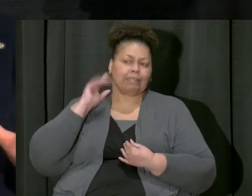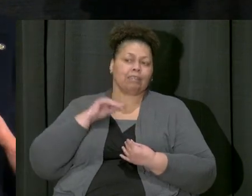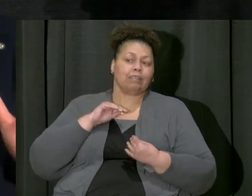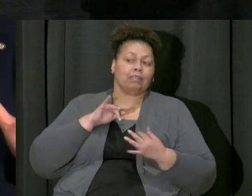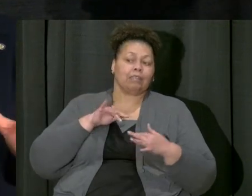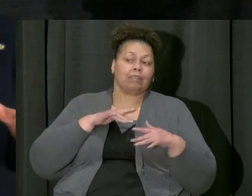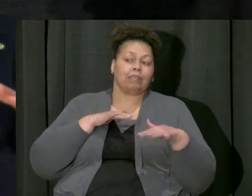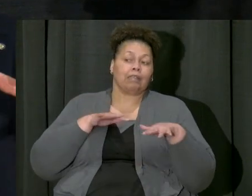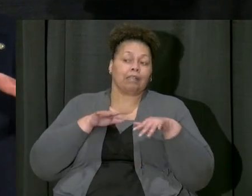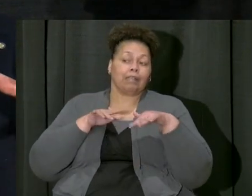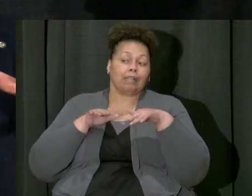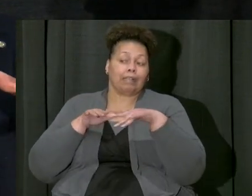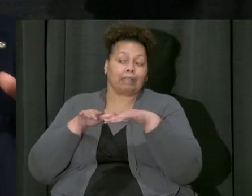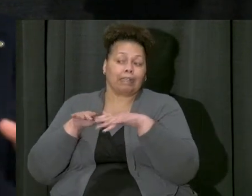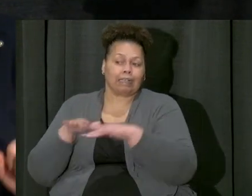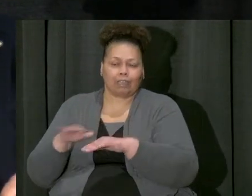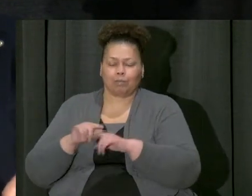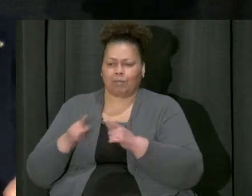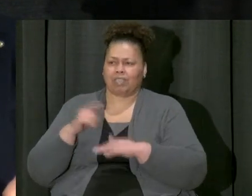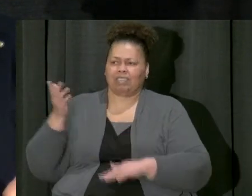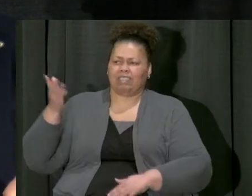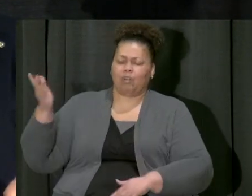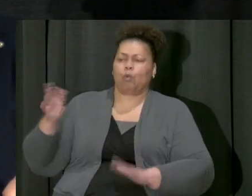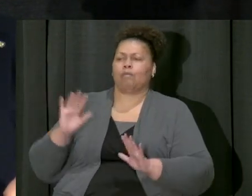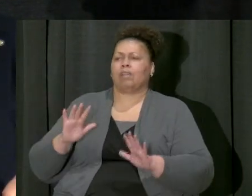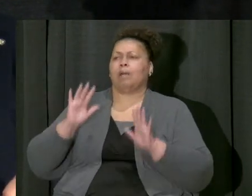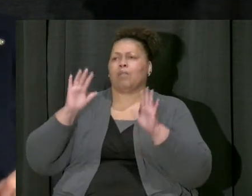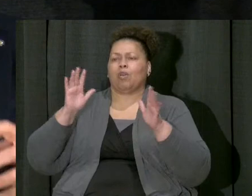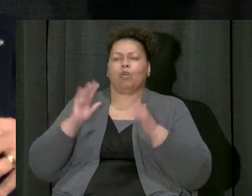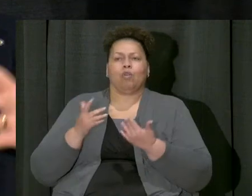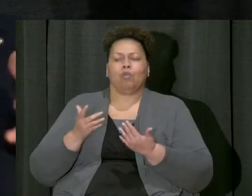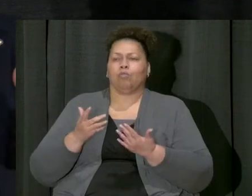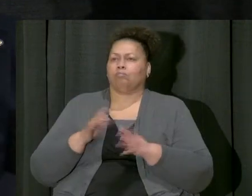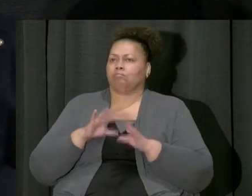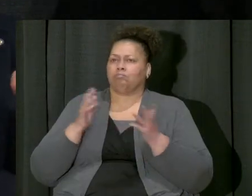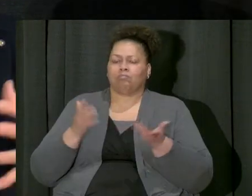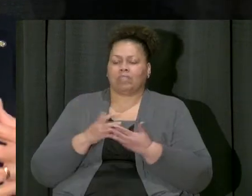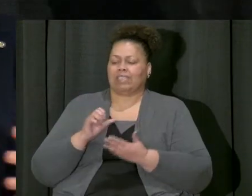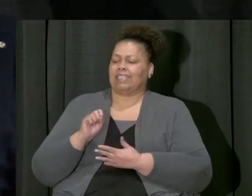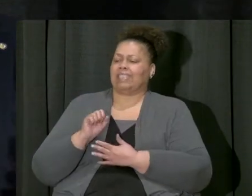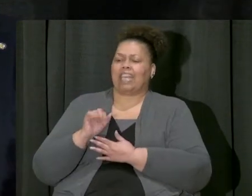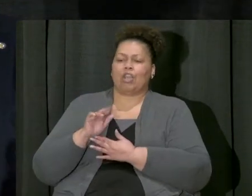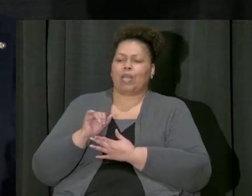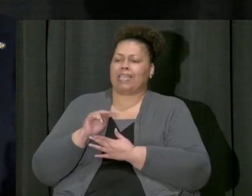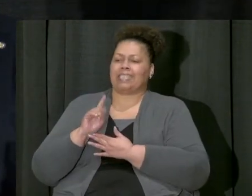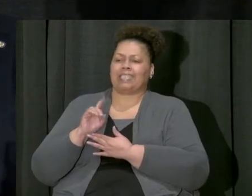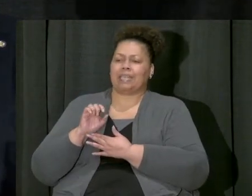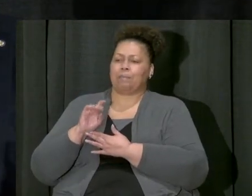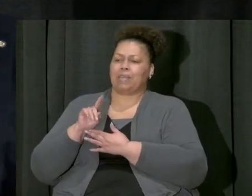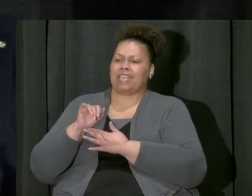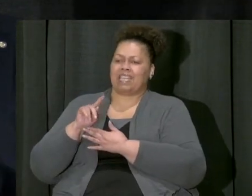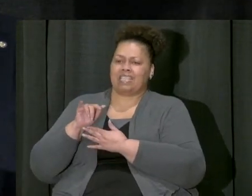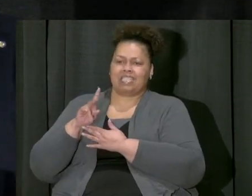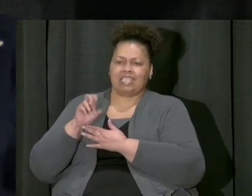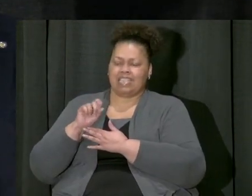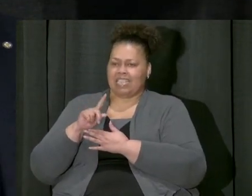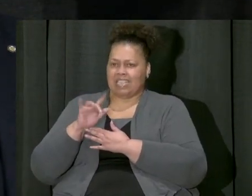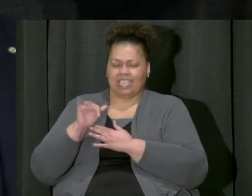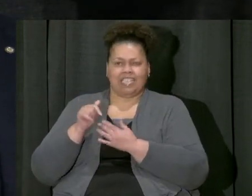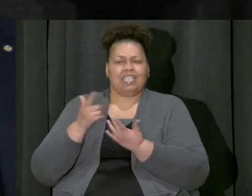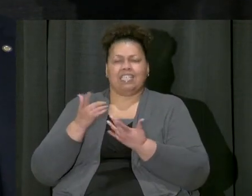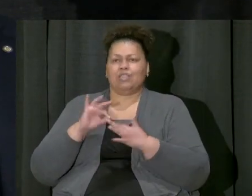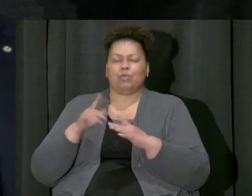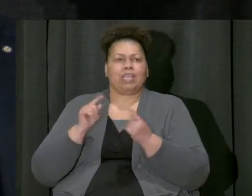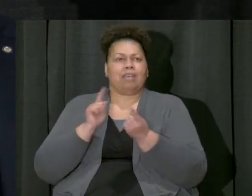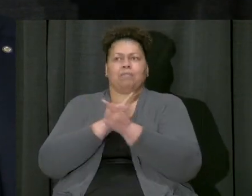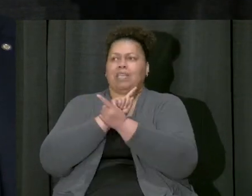The whole point of, I think the quote was from somebody, serendipitously bumping into someone. So literally on my left